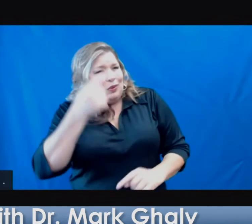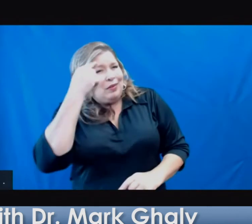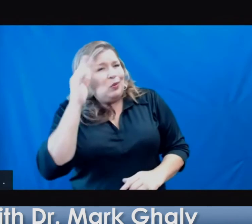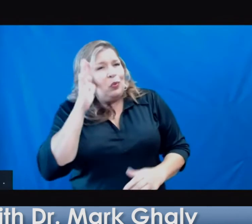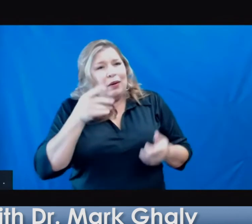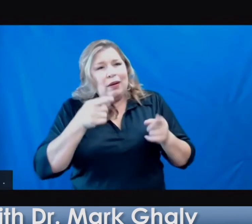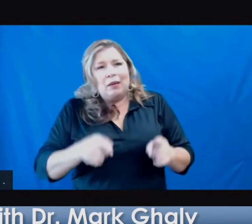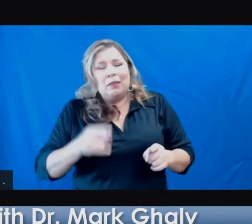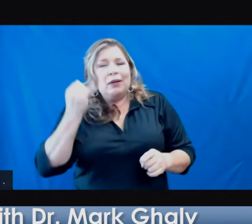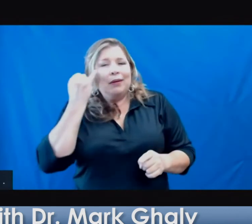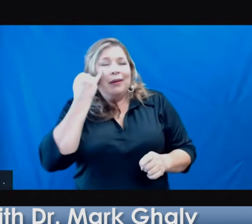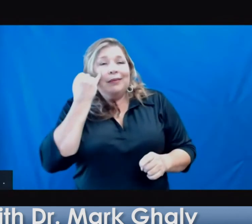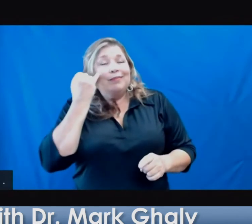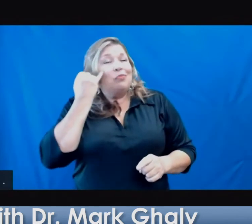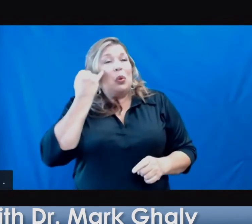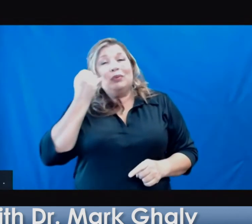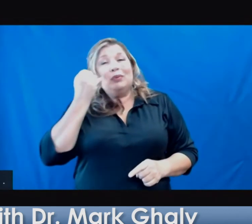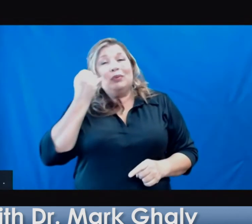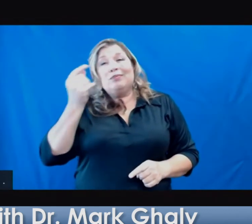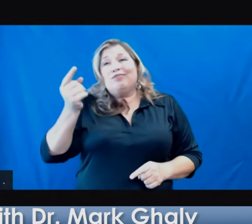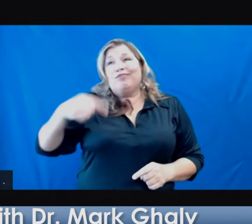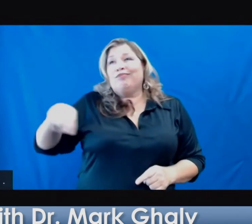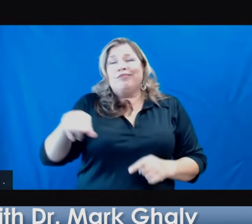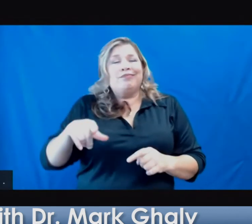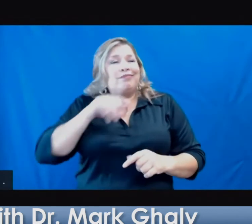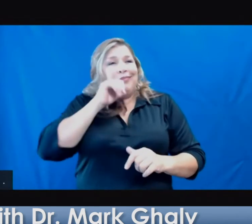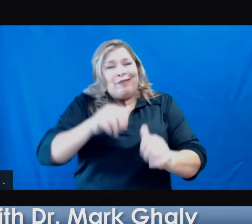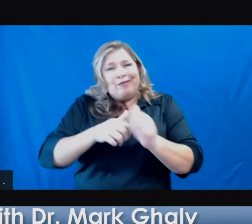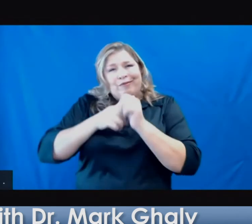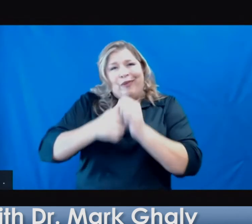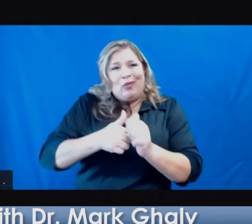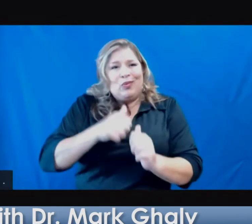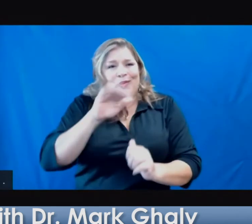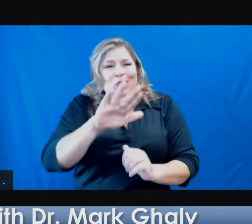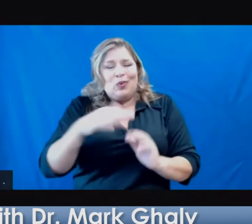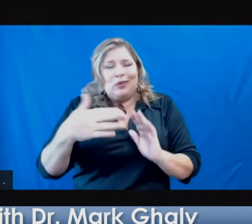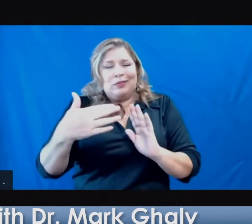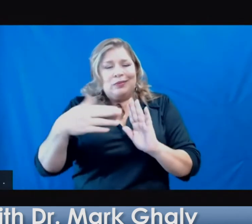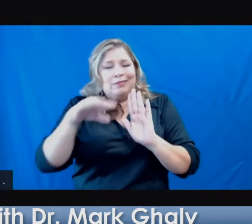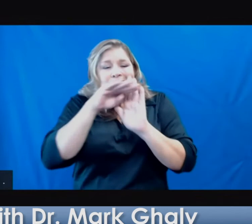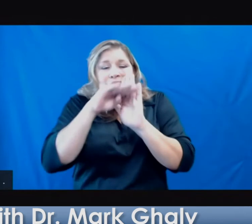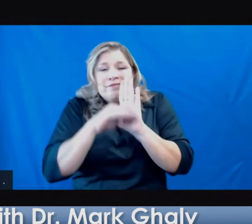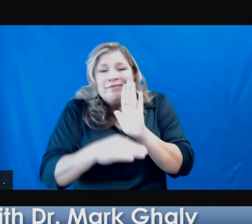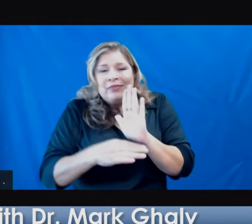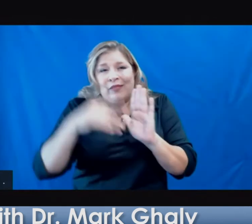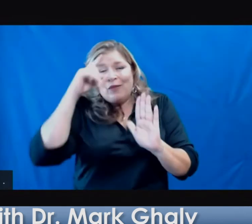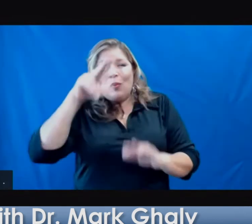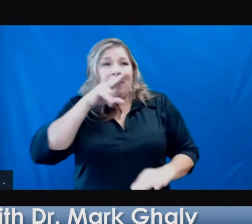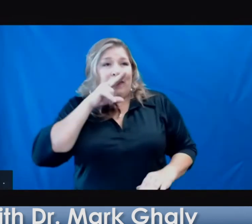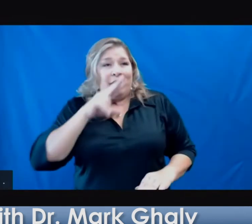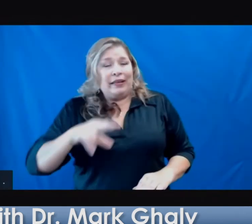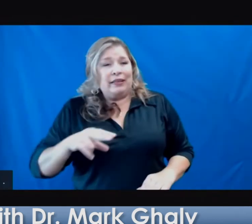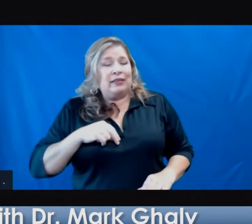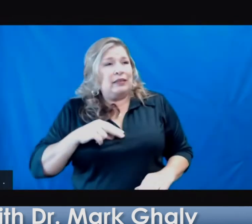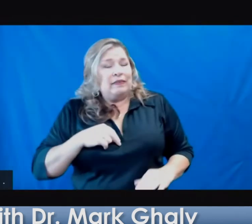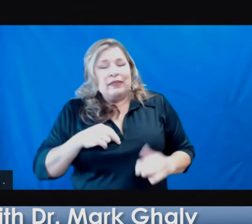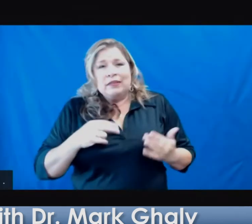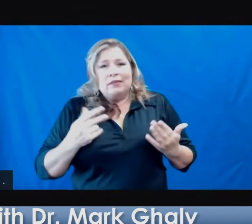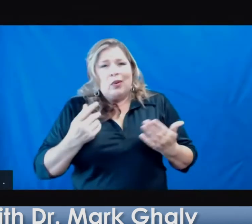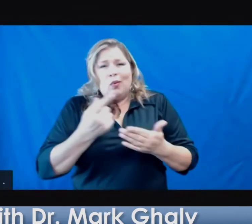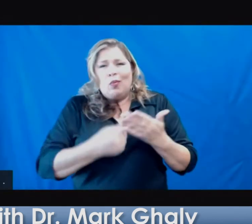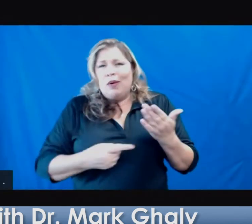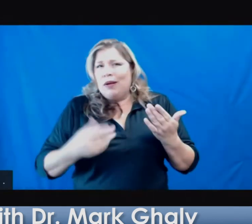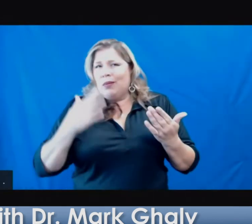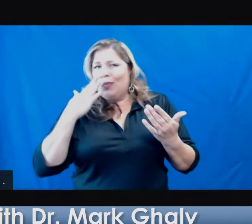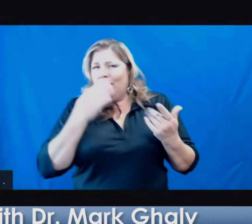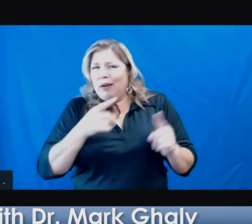don't adhere to the guidelines that you're setting forth for Thanksgiving, and what we could see happen with those